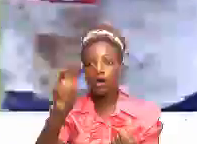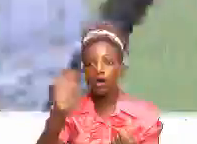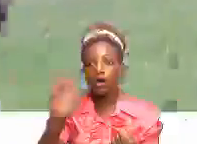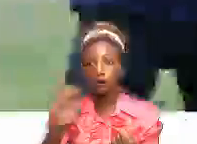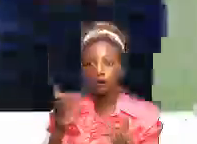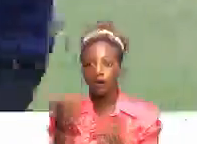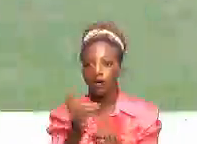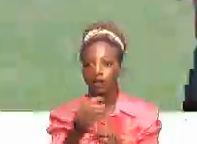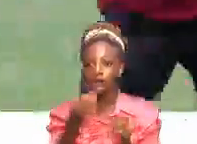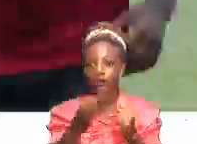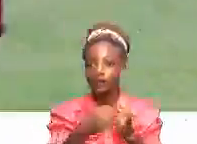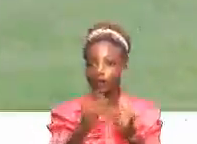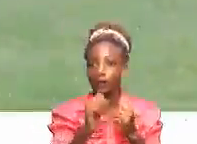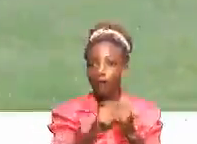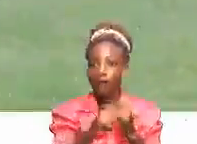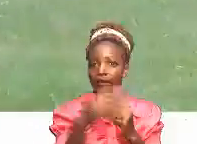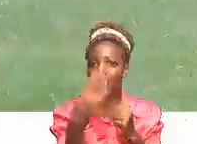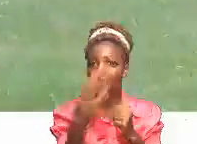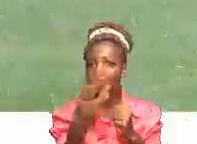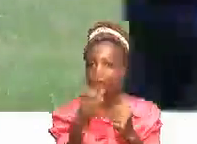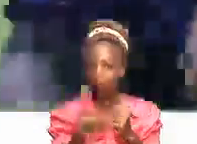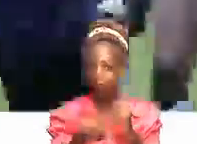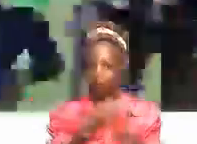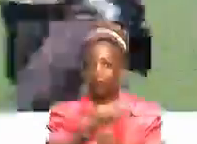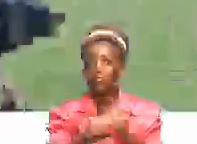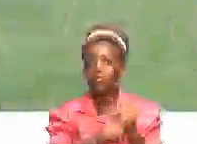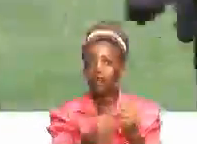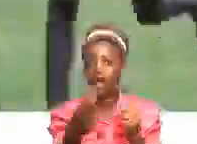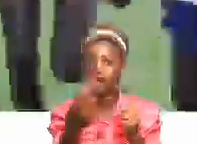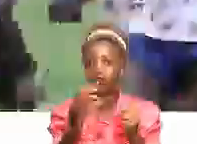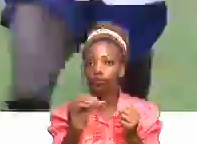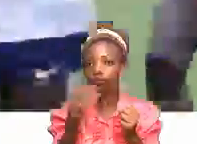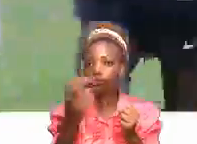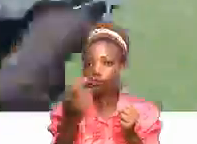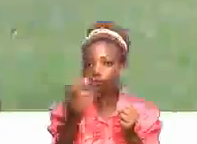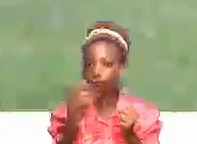mwezi wa Aprili mwaka huu, mwaka wa 2020.